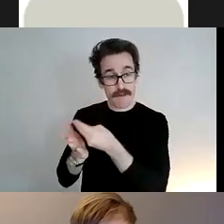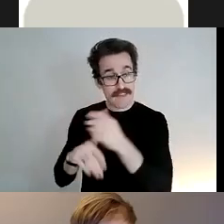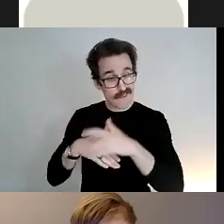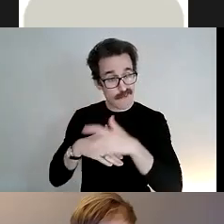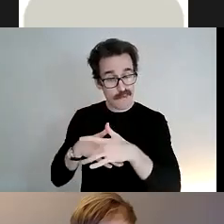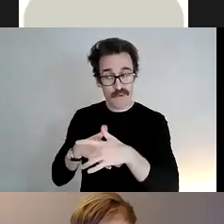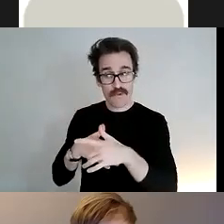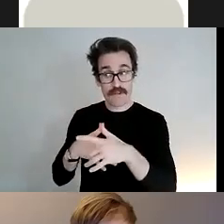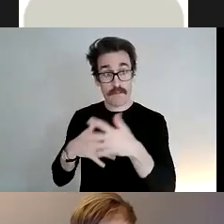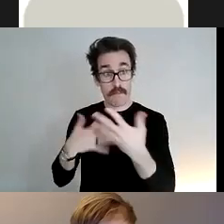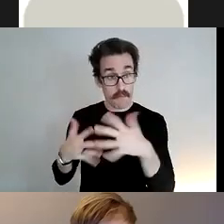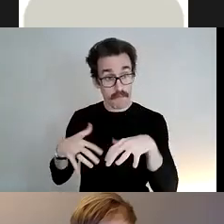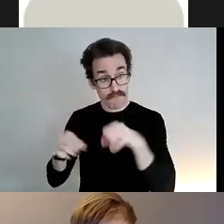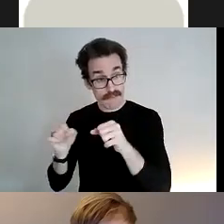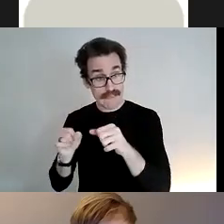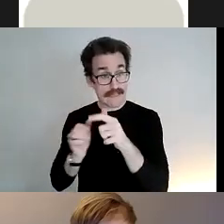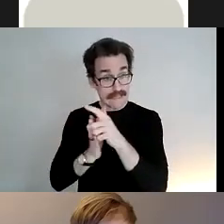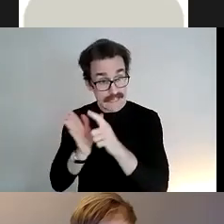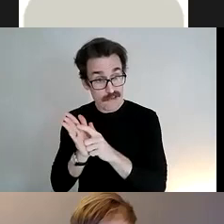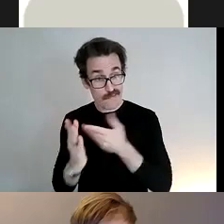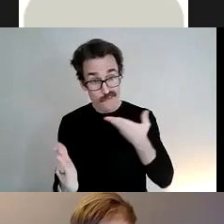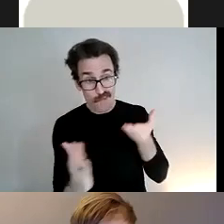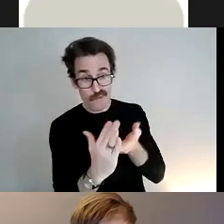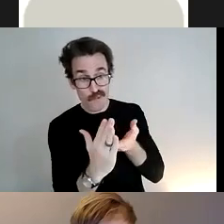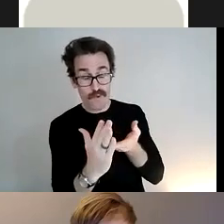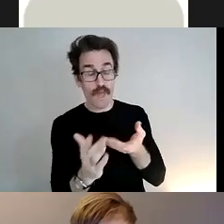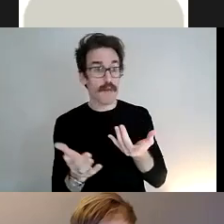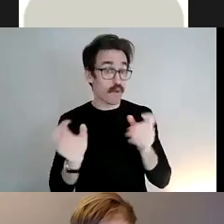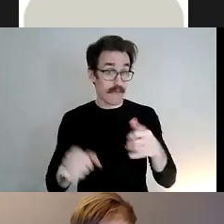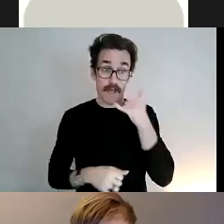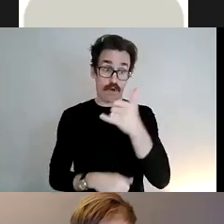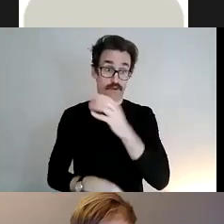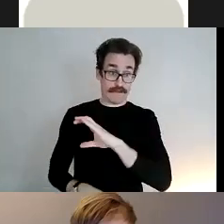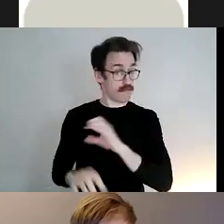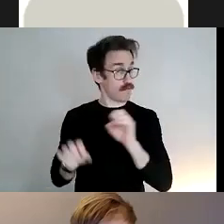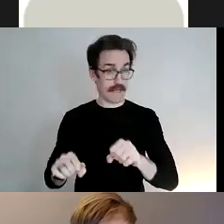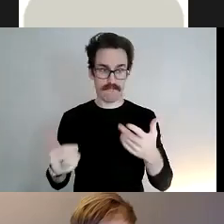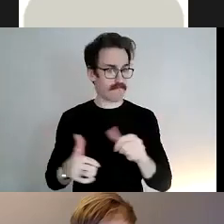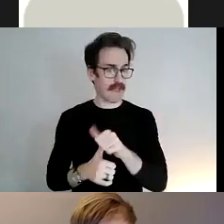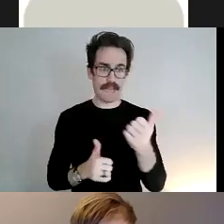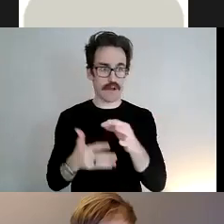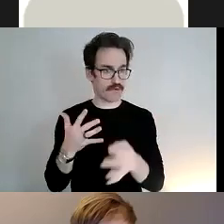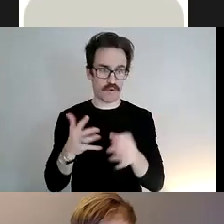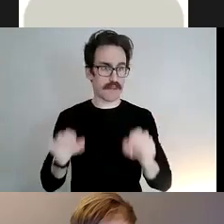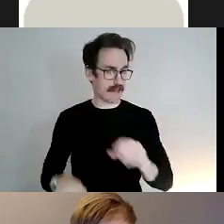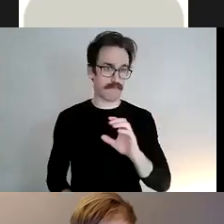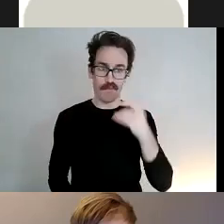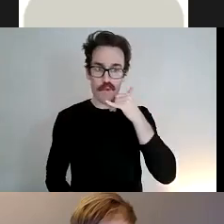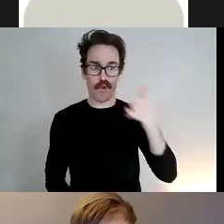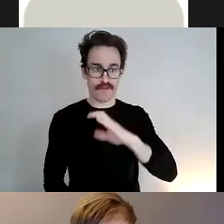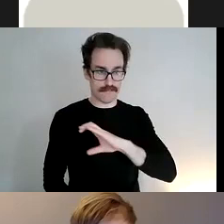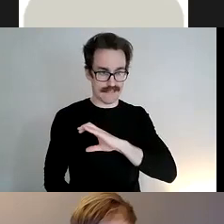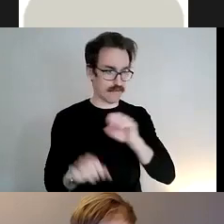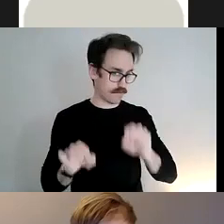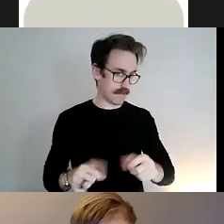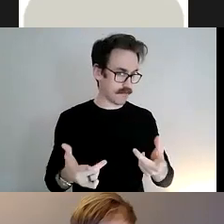any legal action against someone else. I mean, calling the police is an option at any point for any of the folks involved. And certainly if we become guardian, we also have that